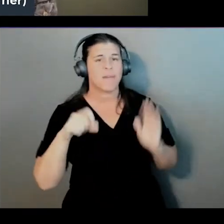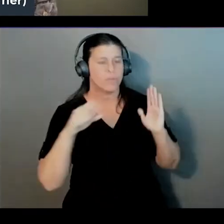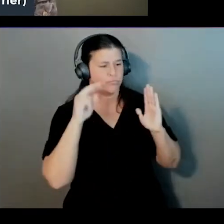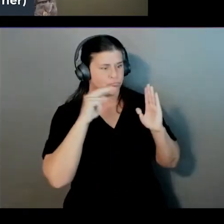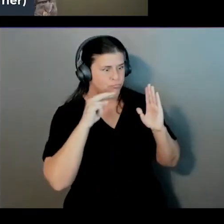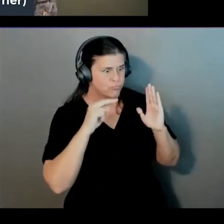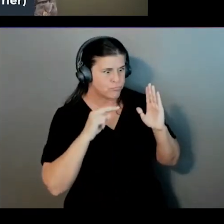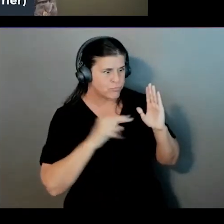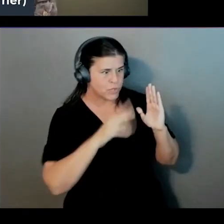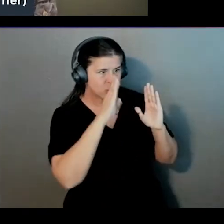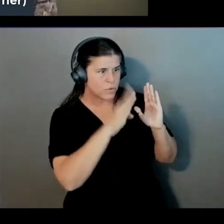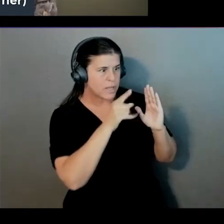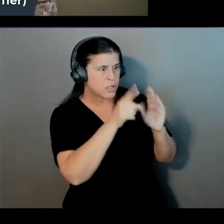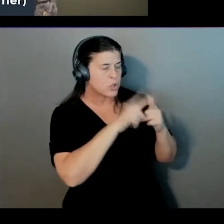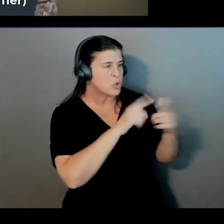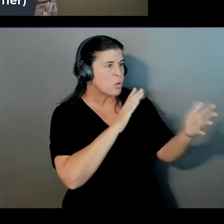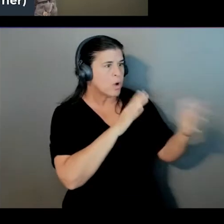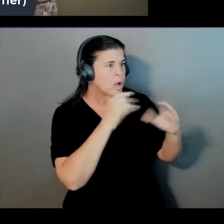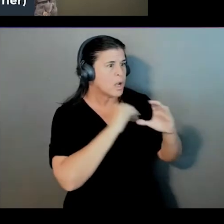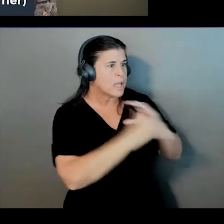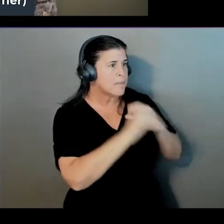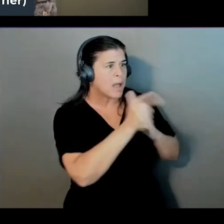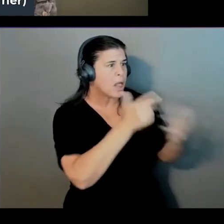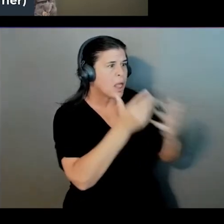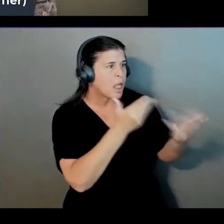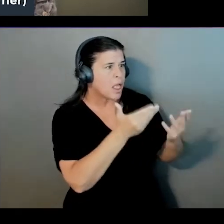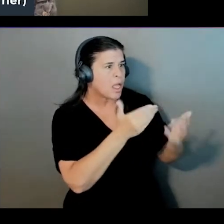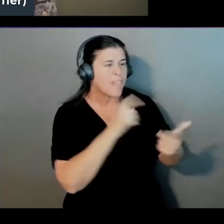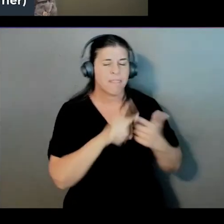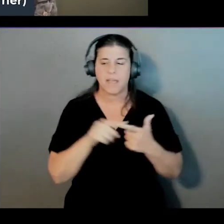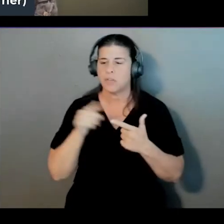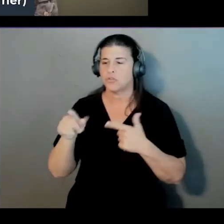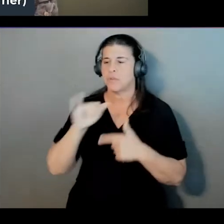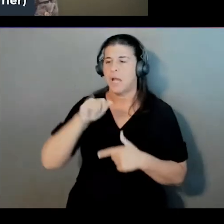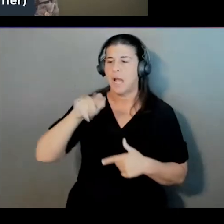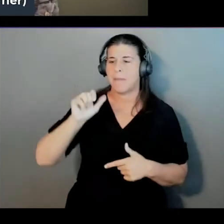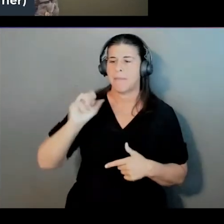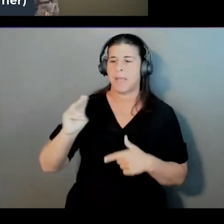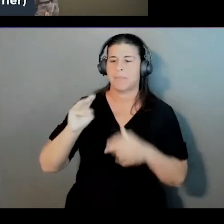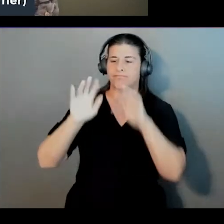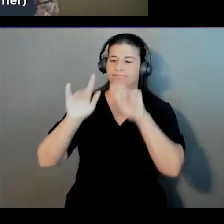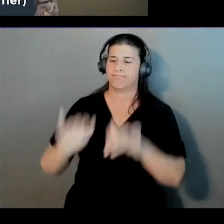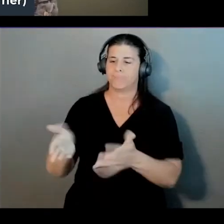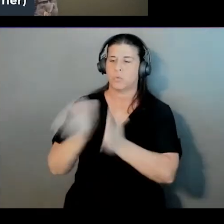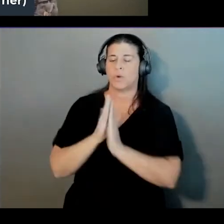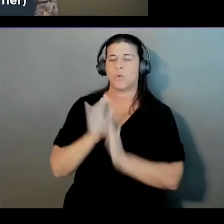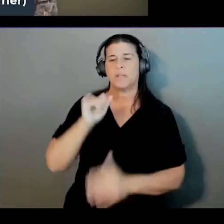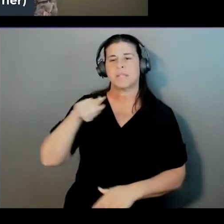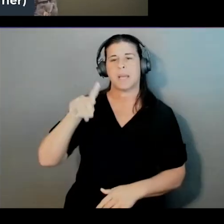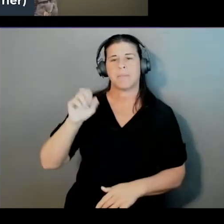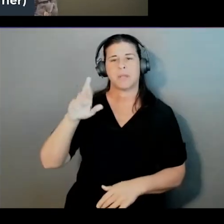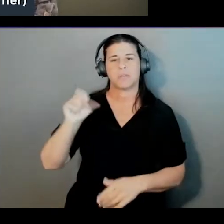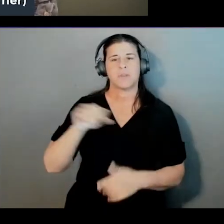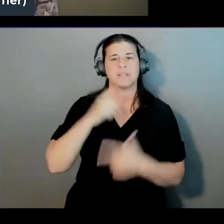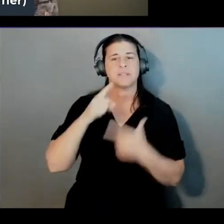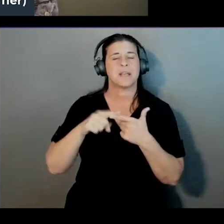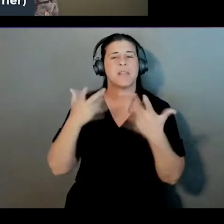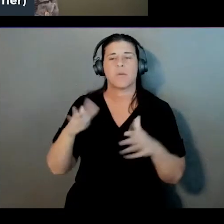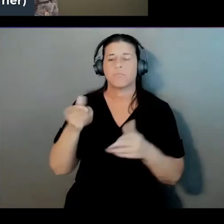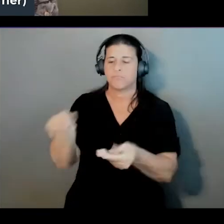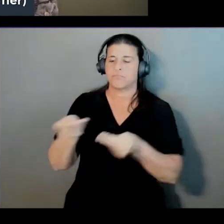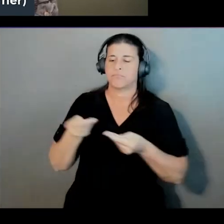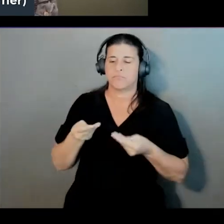directly to you or send those emails. They can go directly to IPAM, request an IP address, and they can get an IP address or